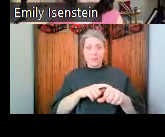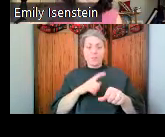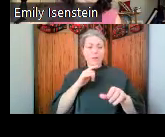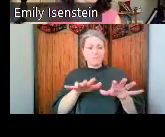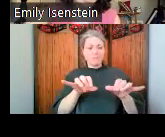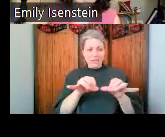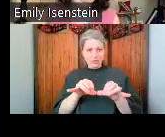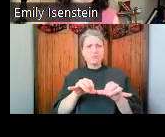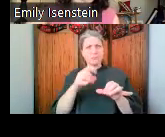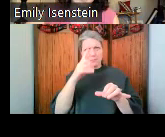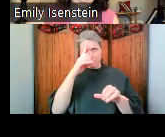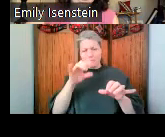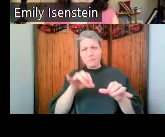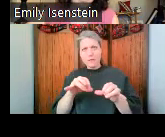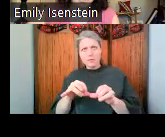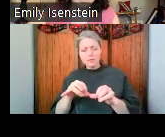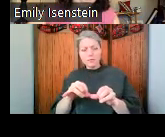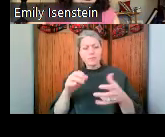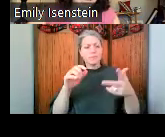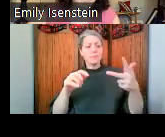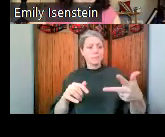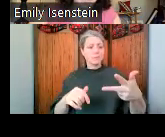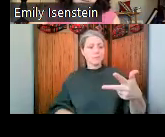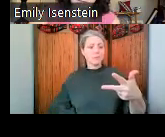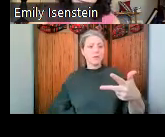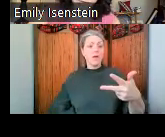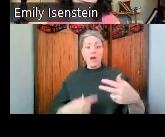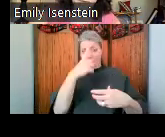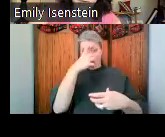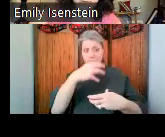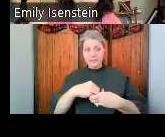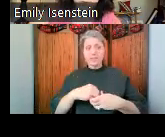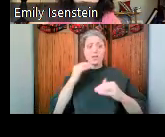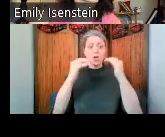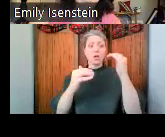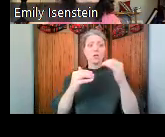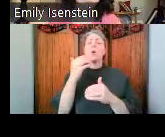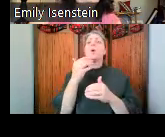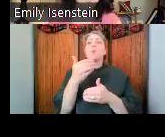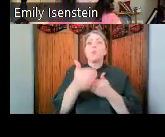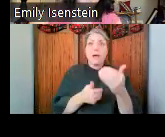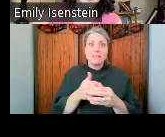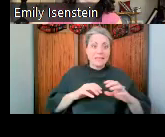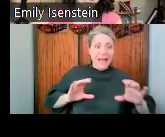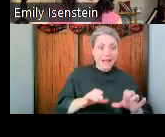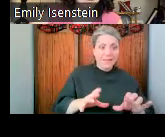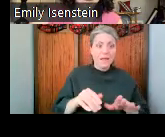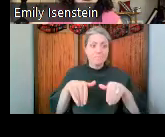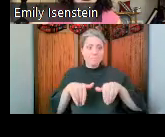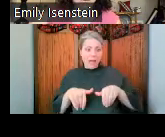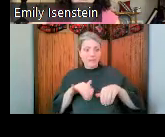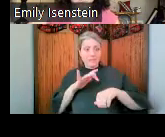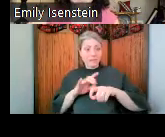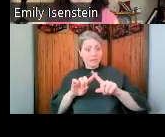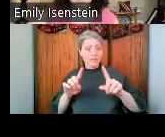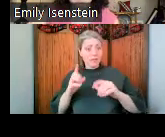We'll also learn about whether autistic adults process active and passive touch differently from neurotypical adults, as well as